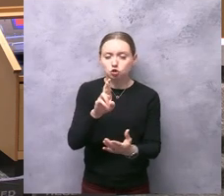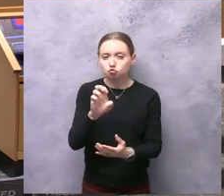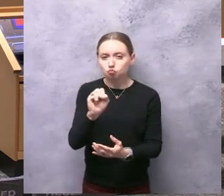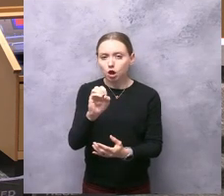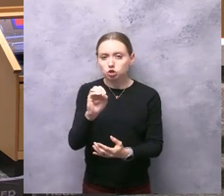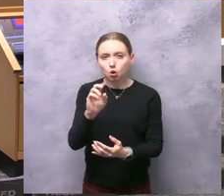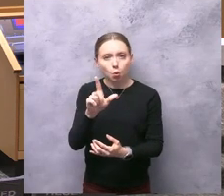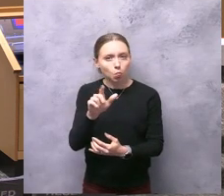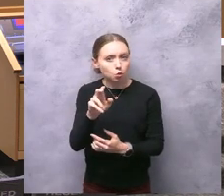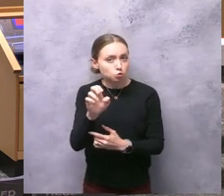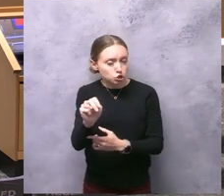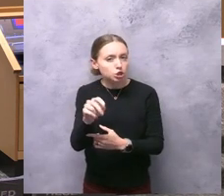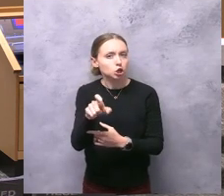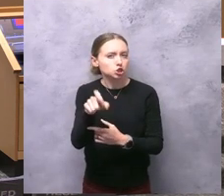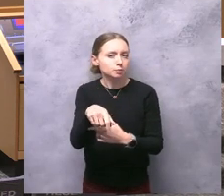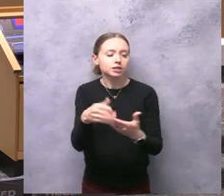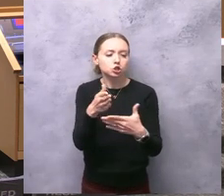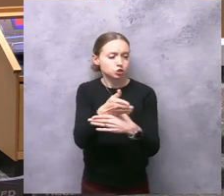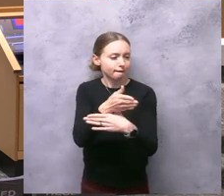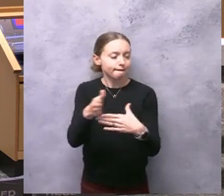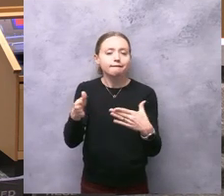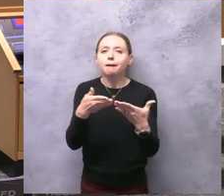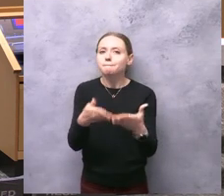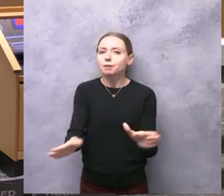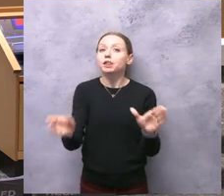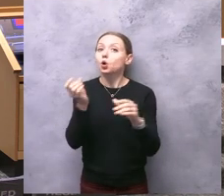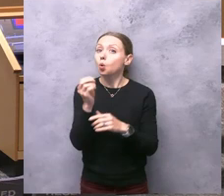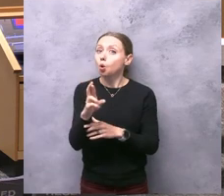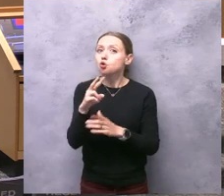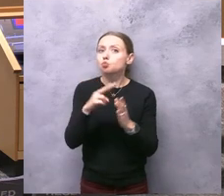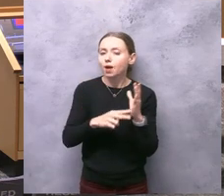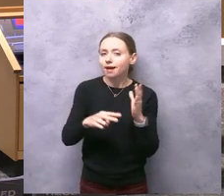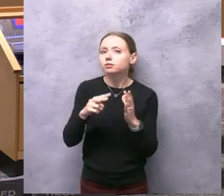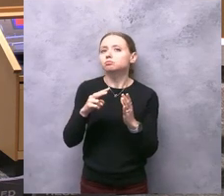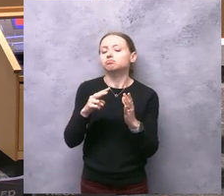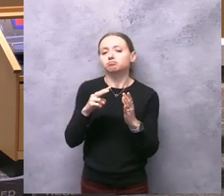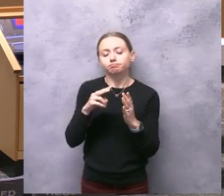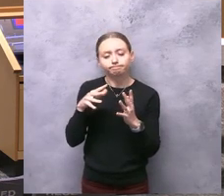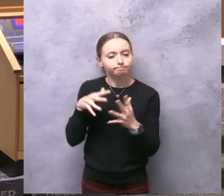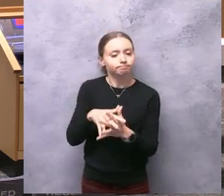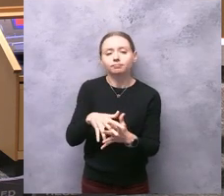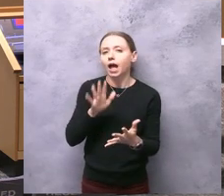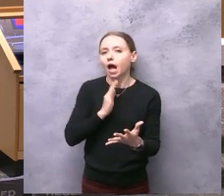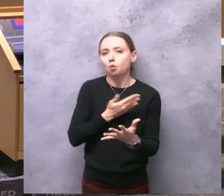publicly, forward facing, and or read into the minutes.